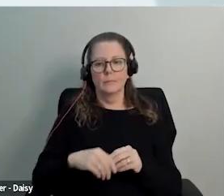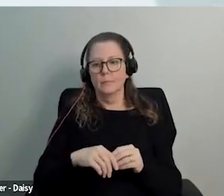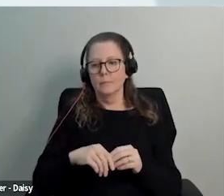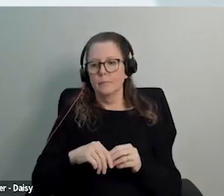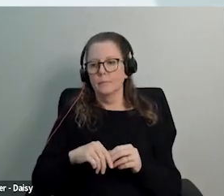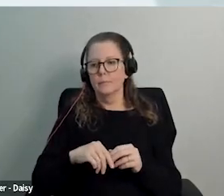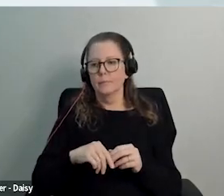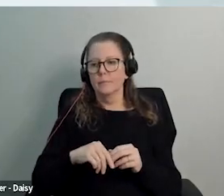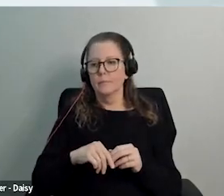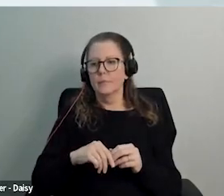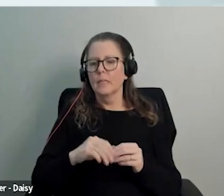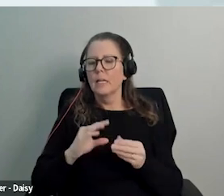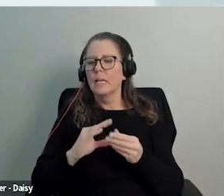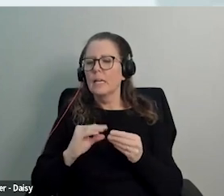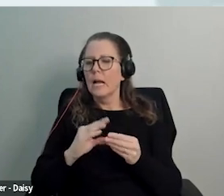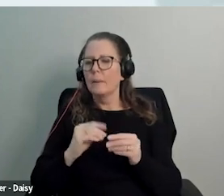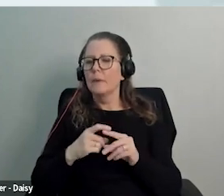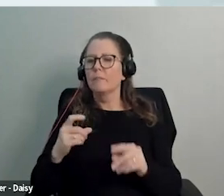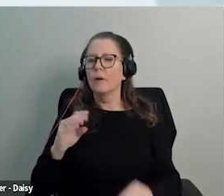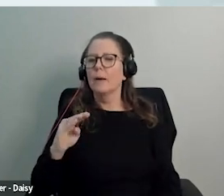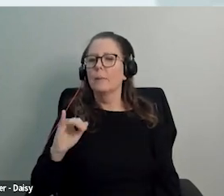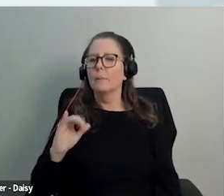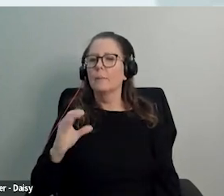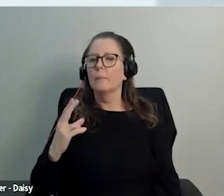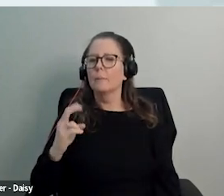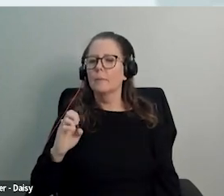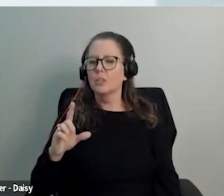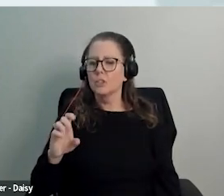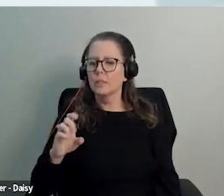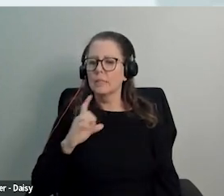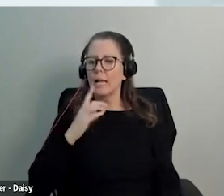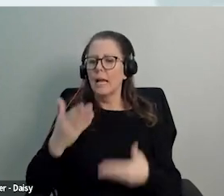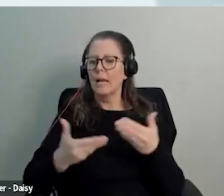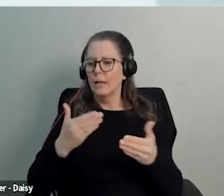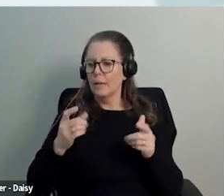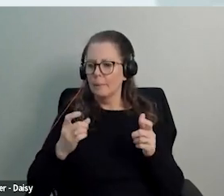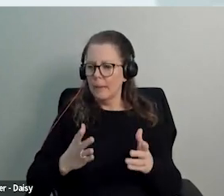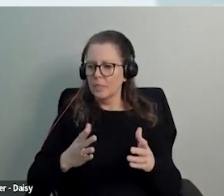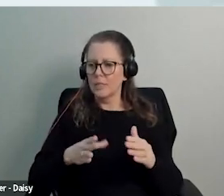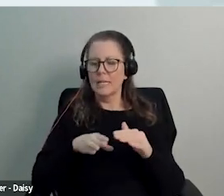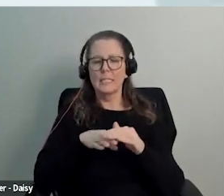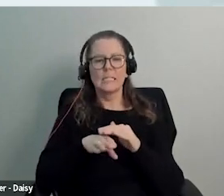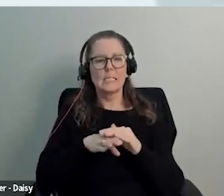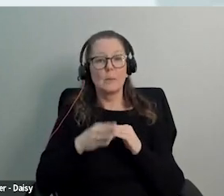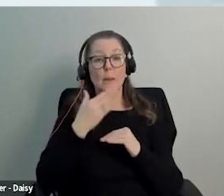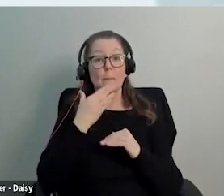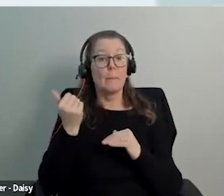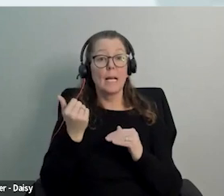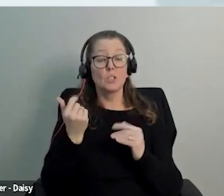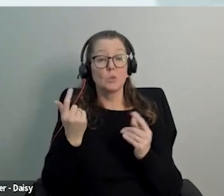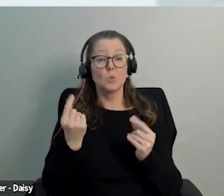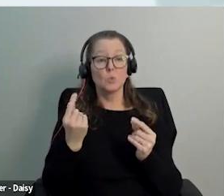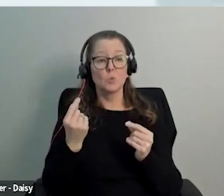There's a comment in the chat from Michelle. She said, for hiring managers, some accessibility hiring practices